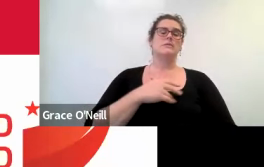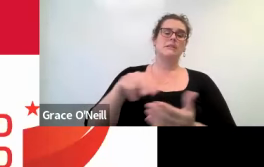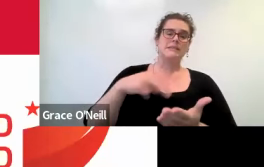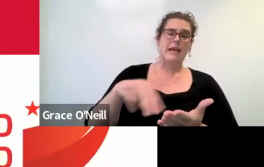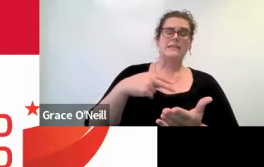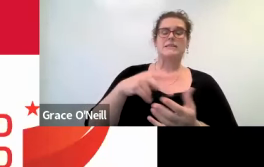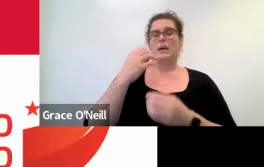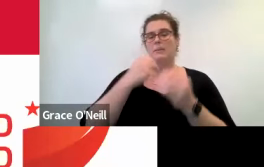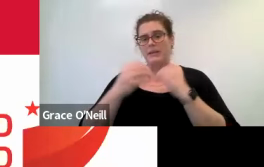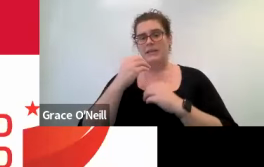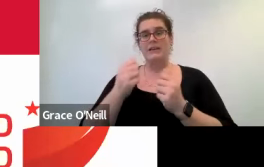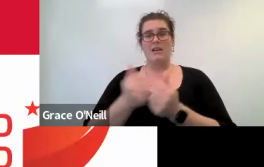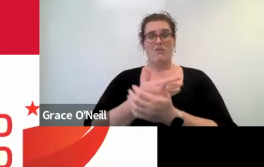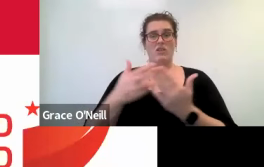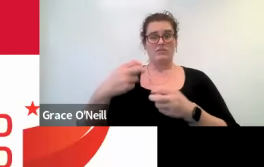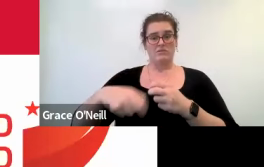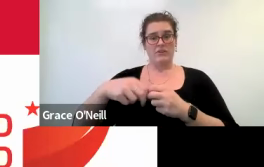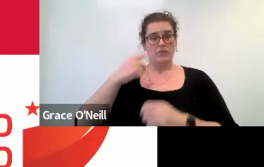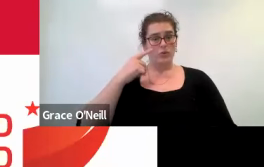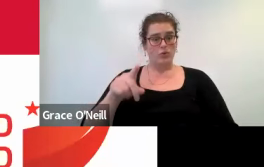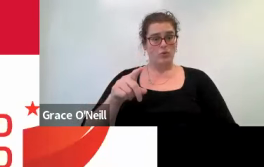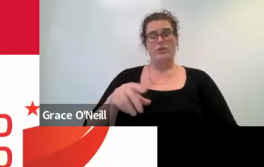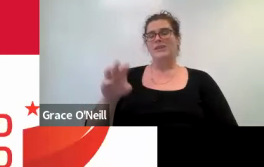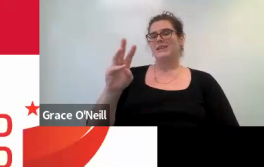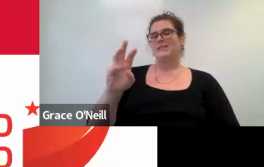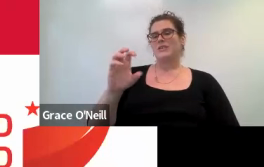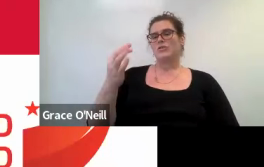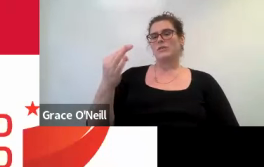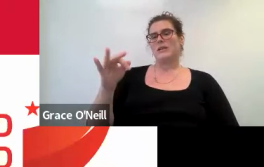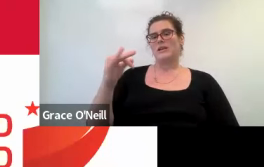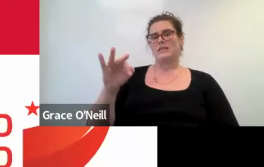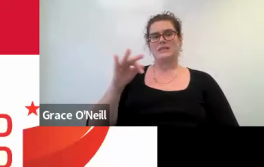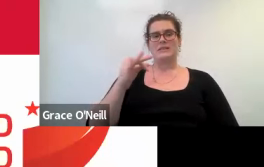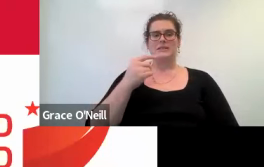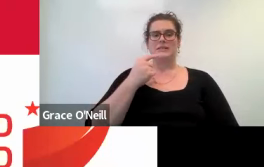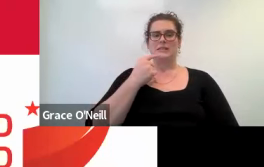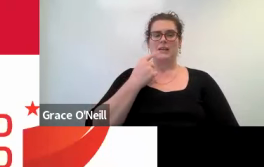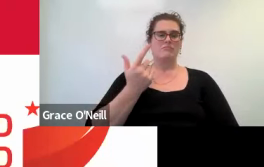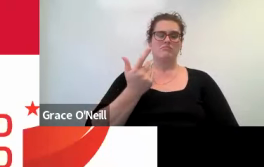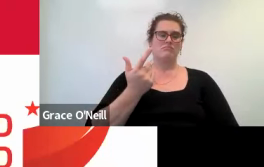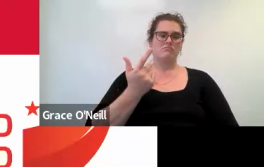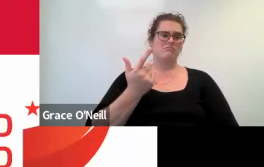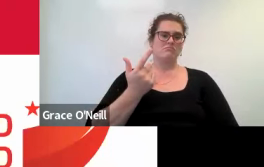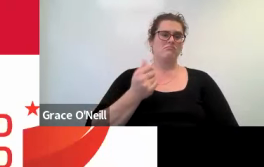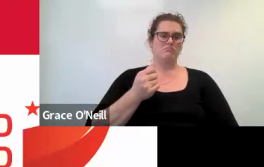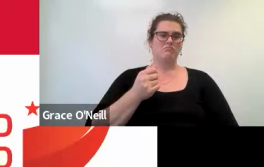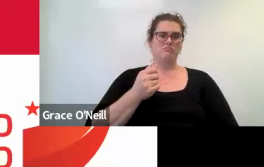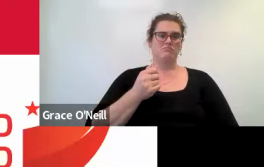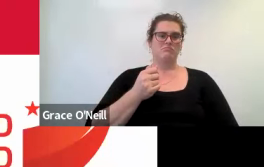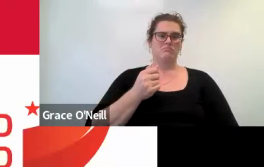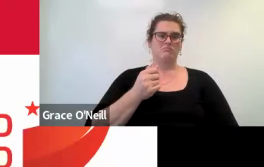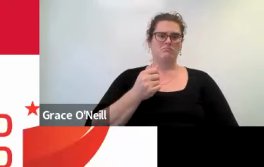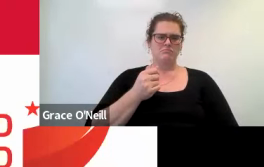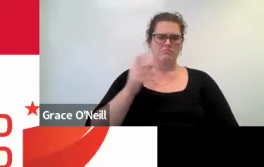And 619 reported that there were not important events that posed a difficulty for